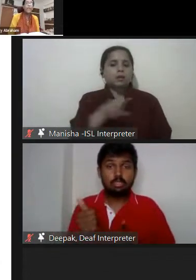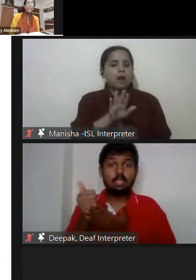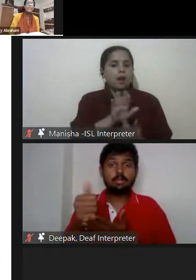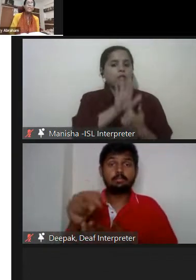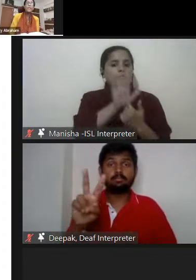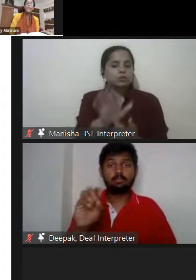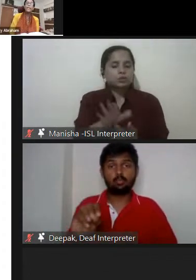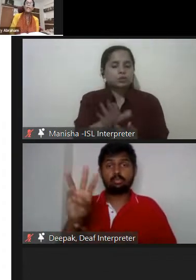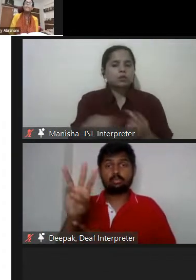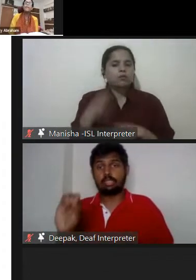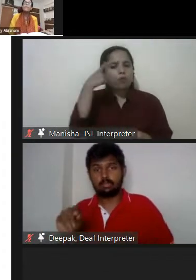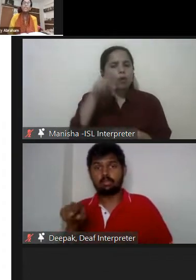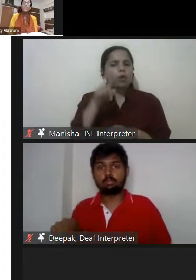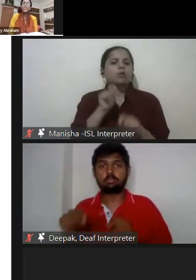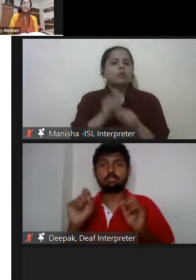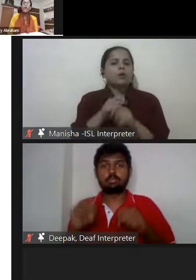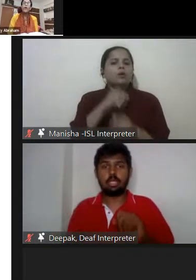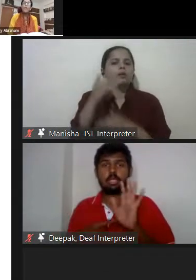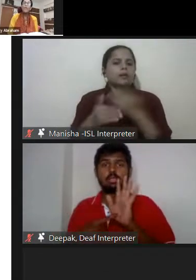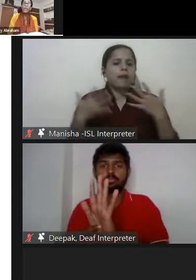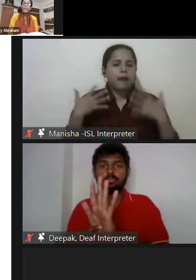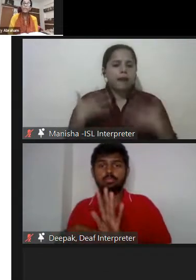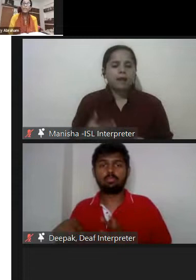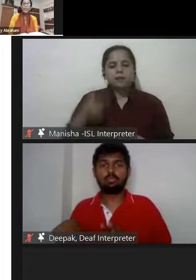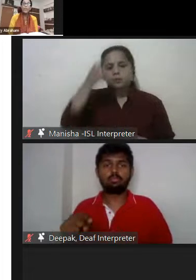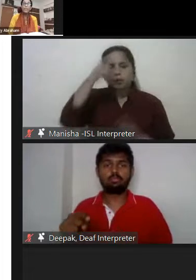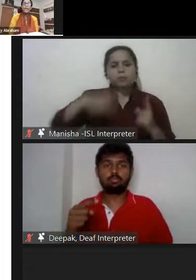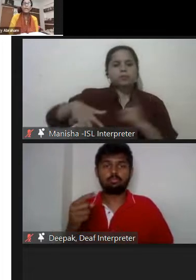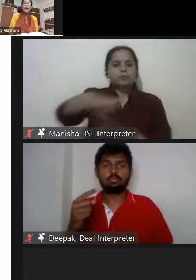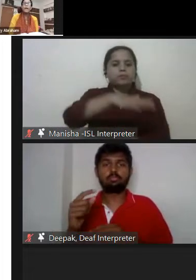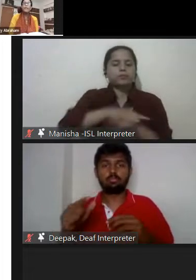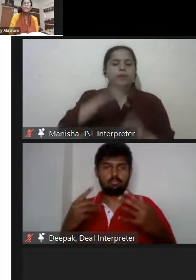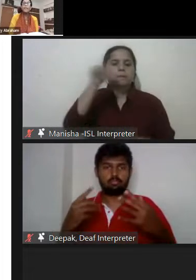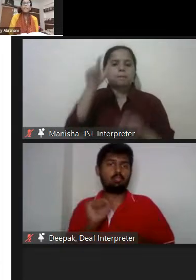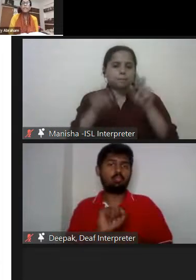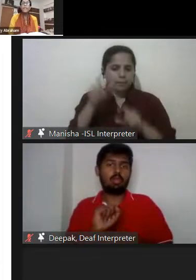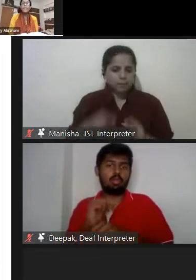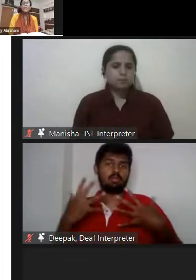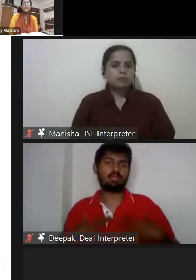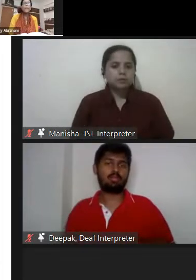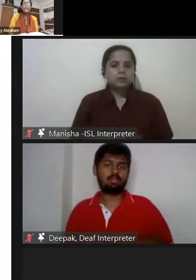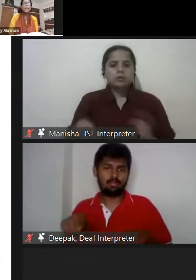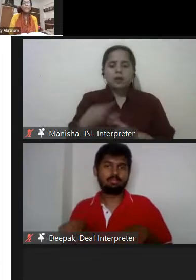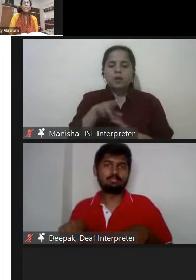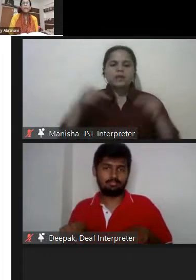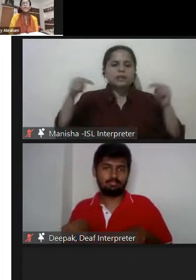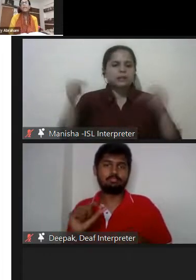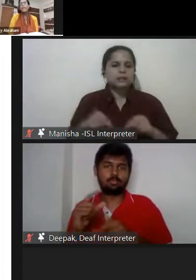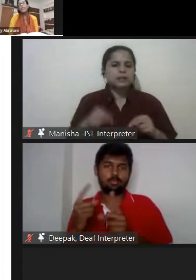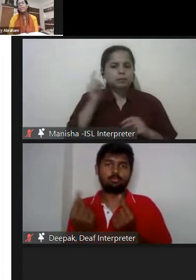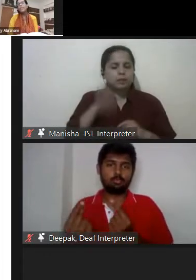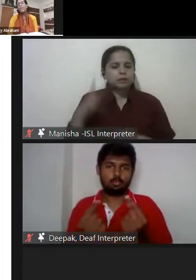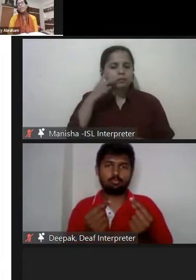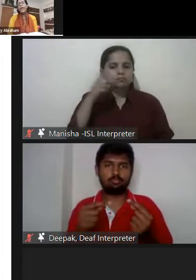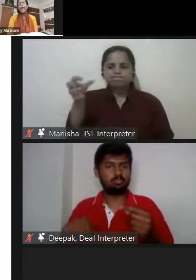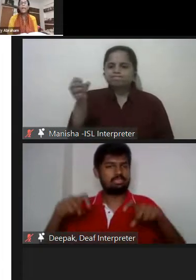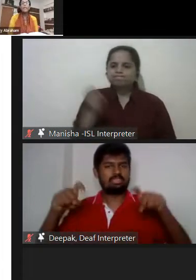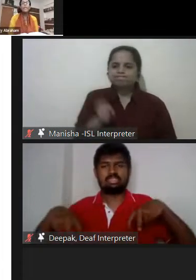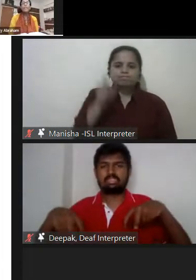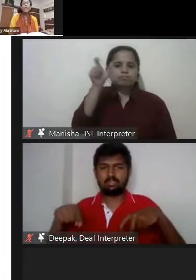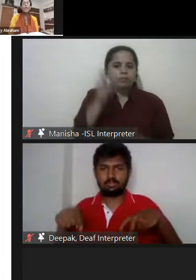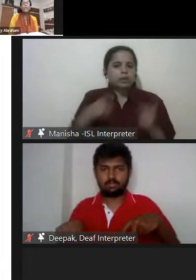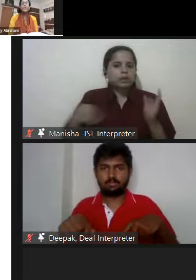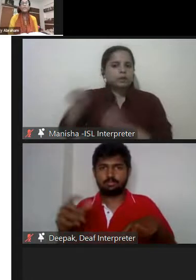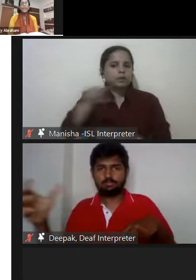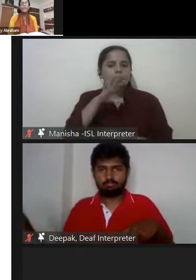on functioning and health condition of individuals. There is a need to bring the individual and